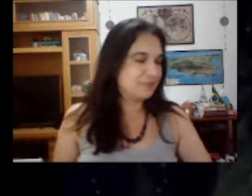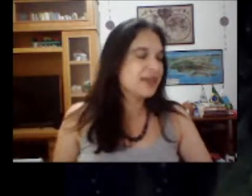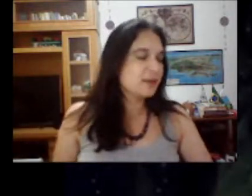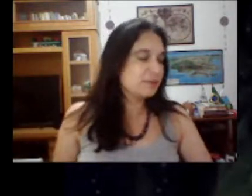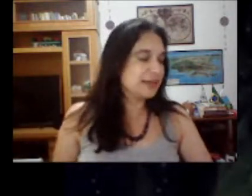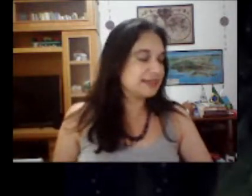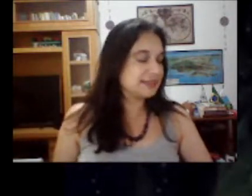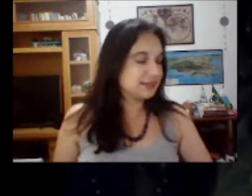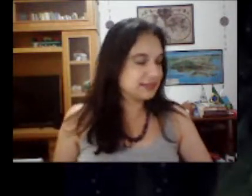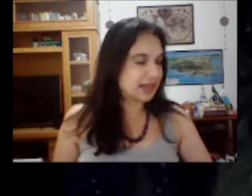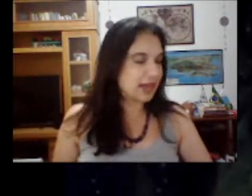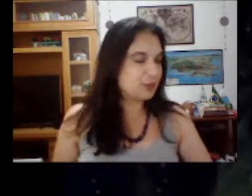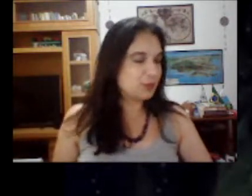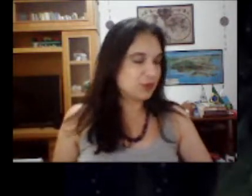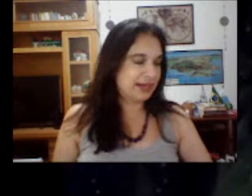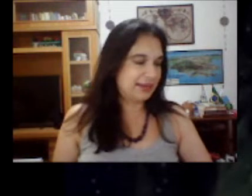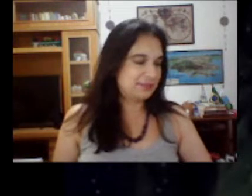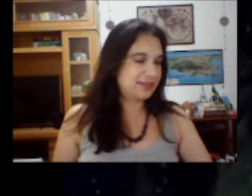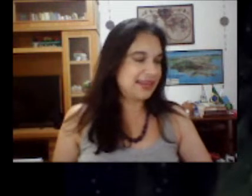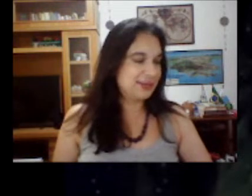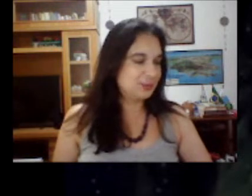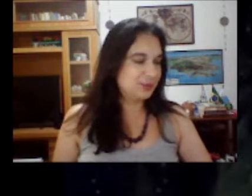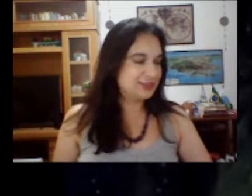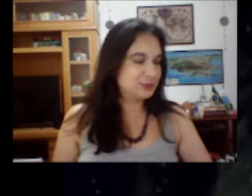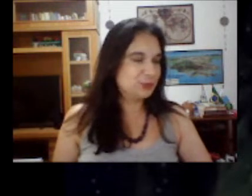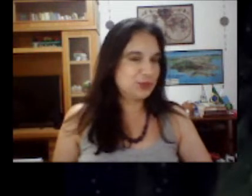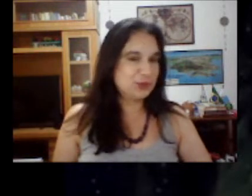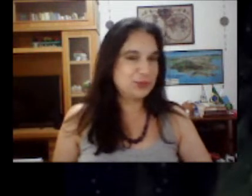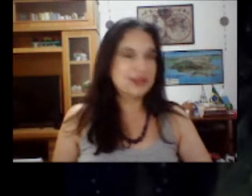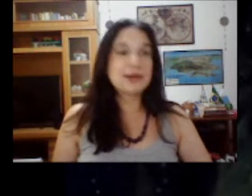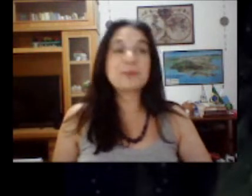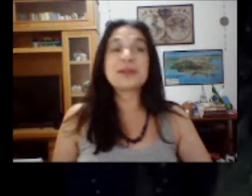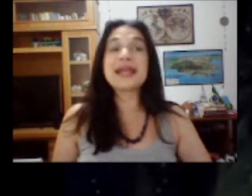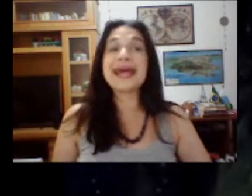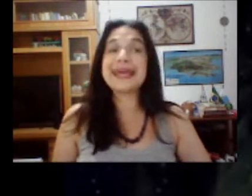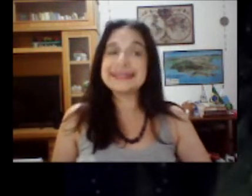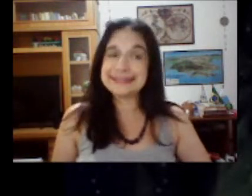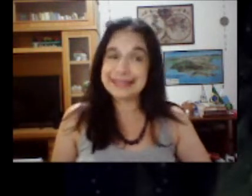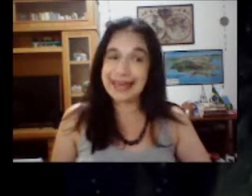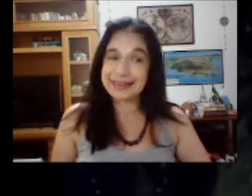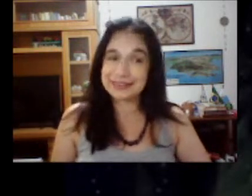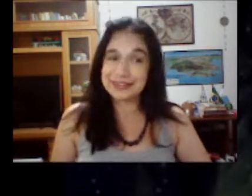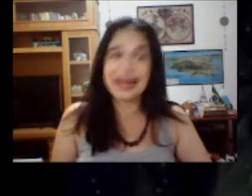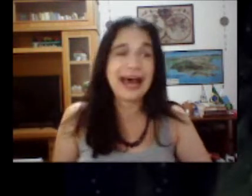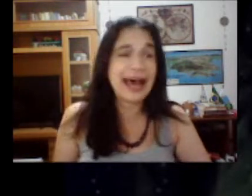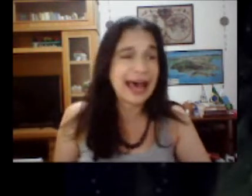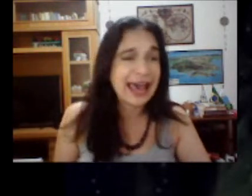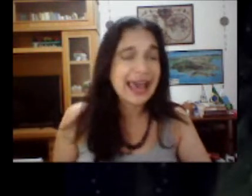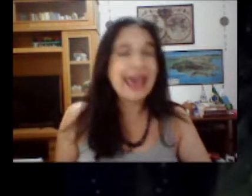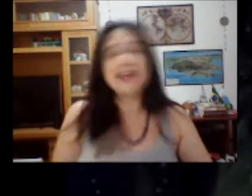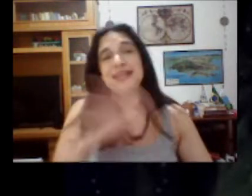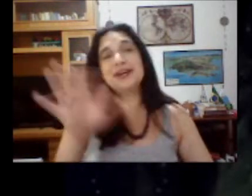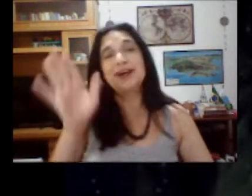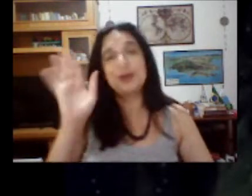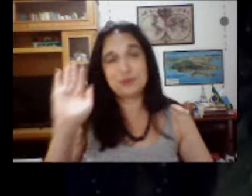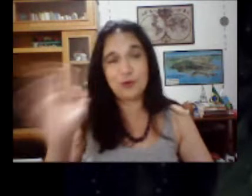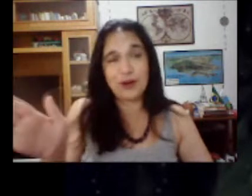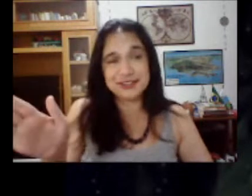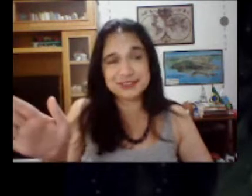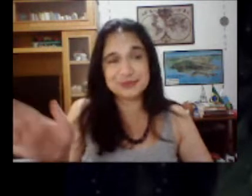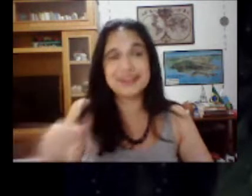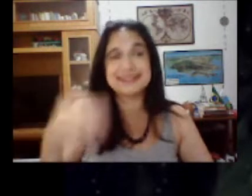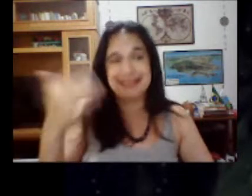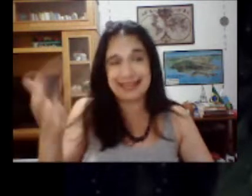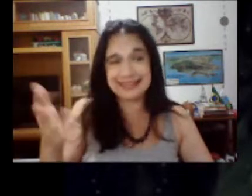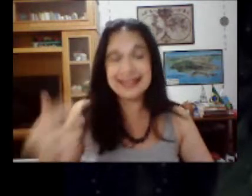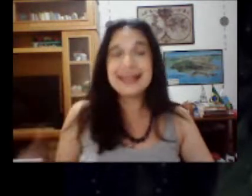say, but the time will come in which we will play together. And here, of